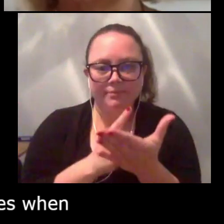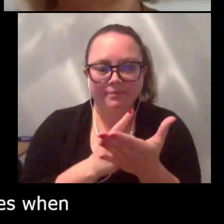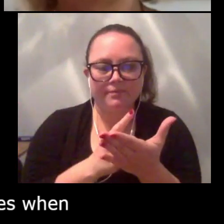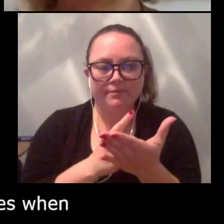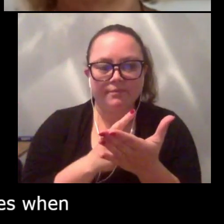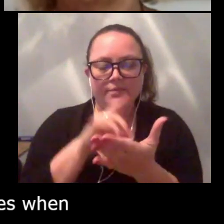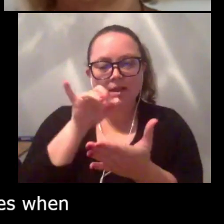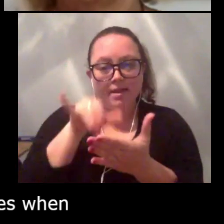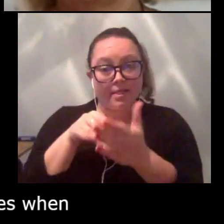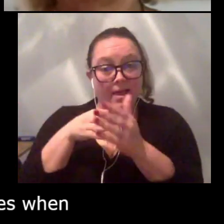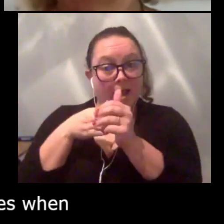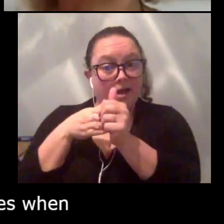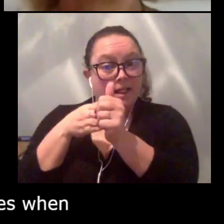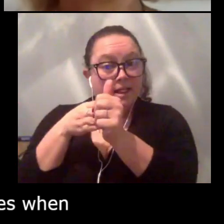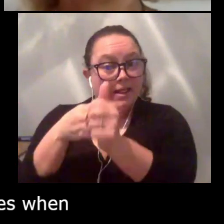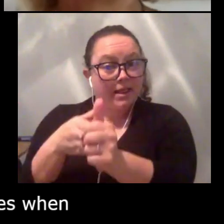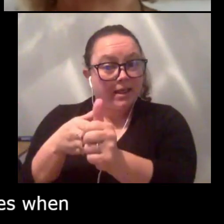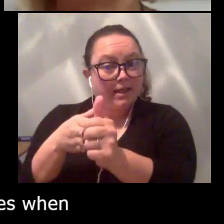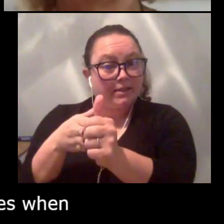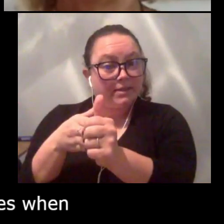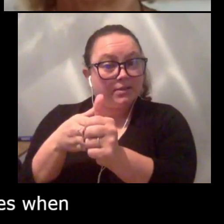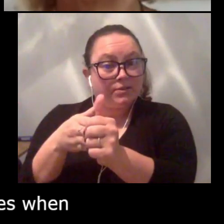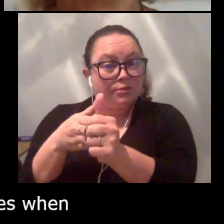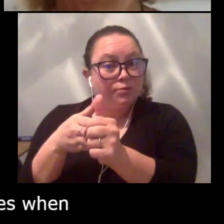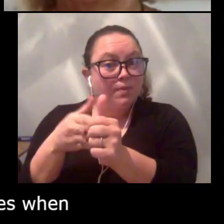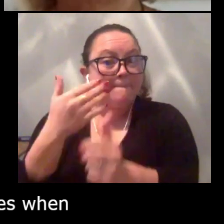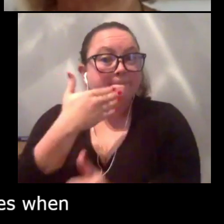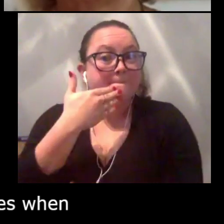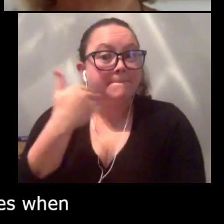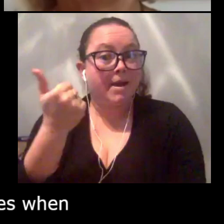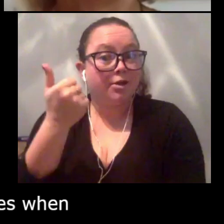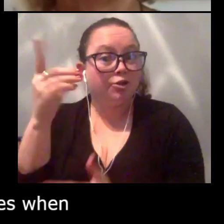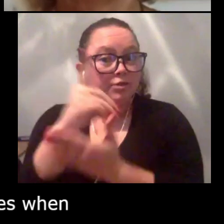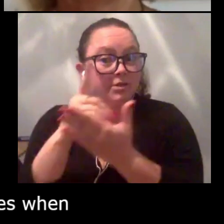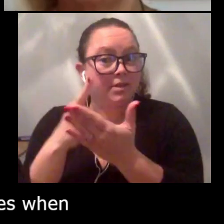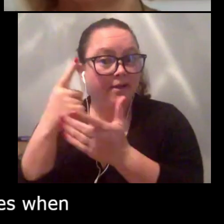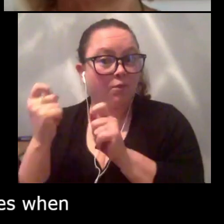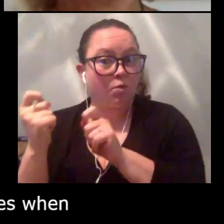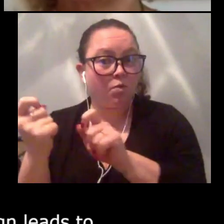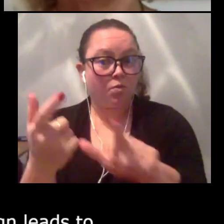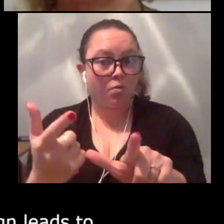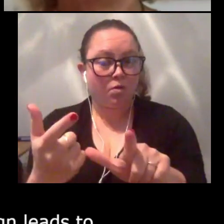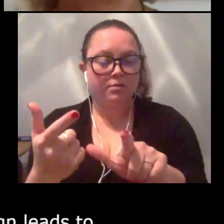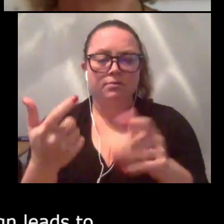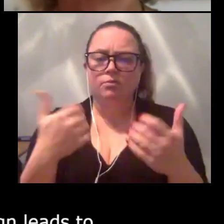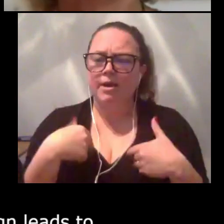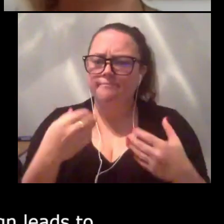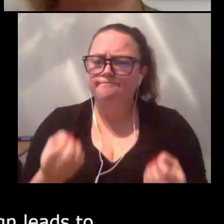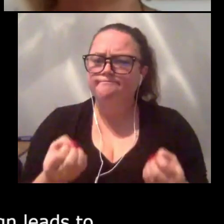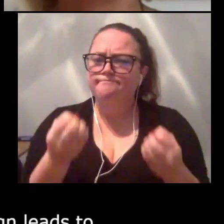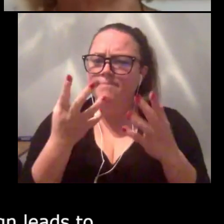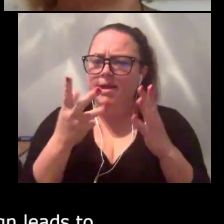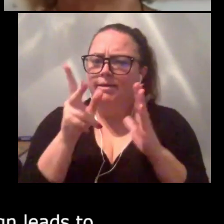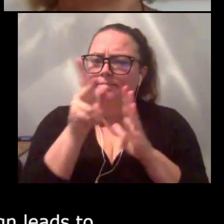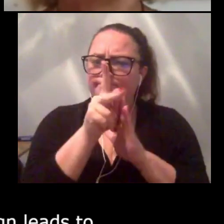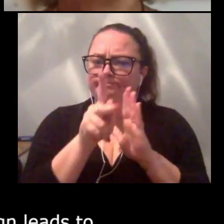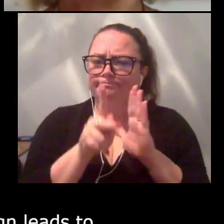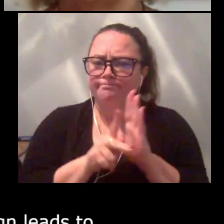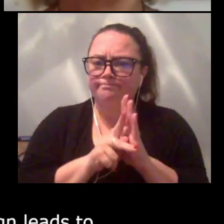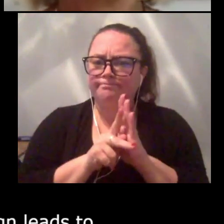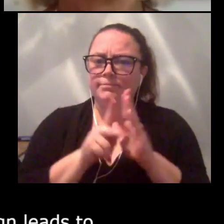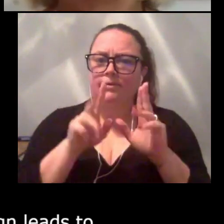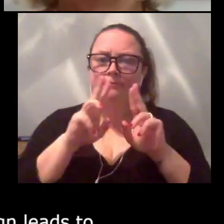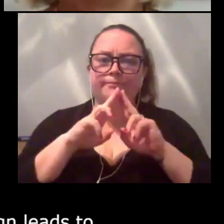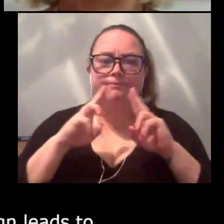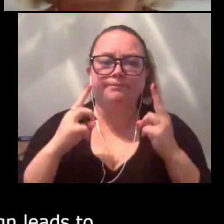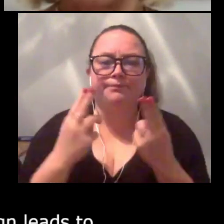leads to better design for everyone. And there are a number of principles of universal or inclusive